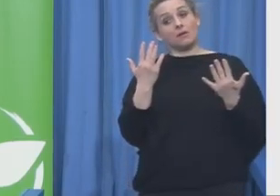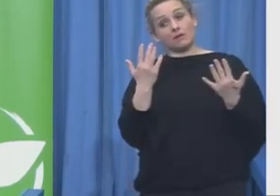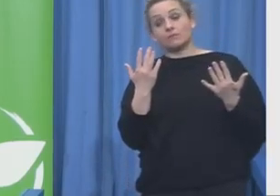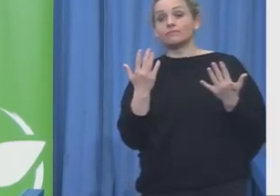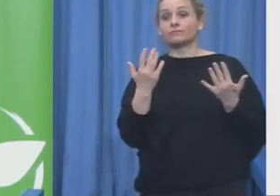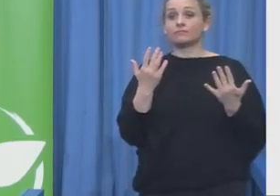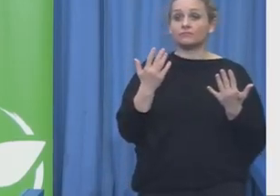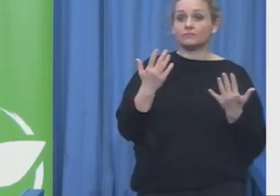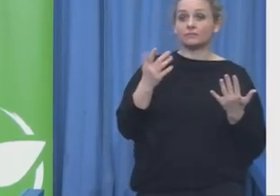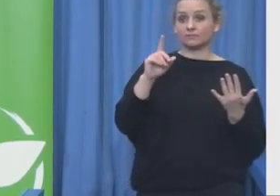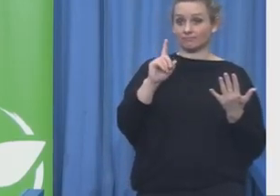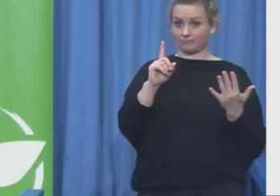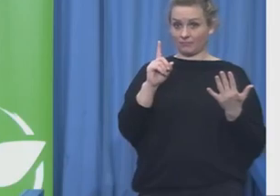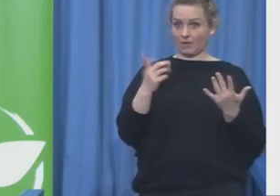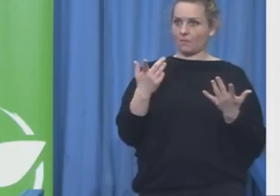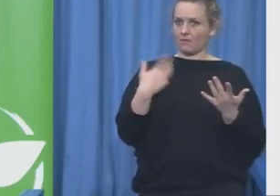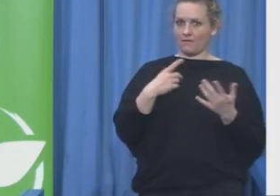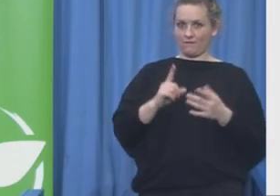completion of